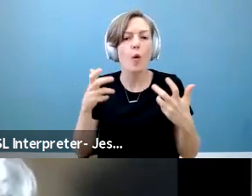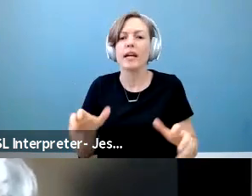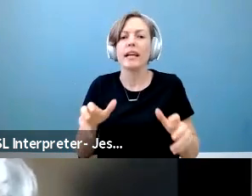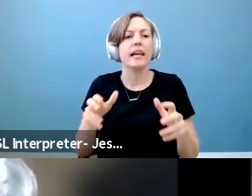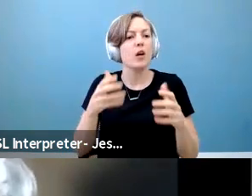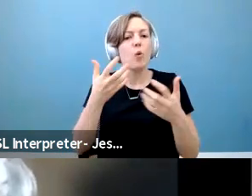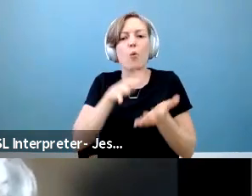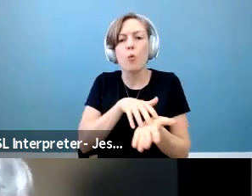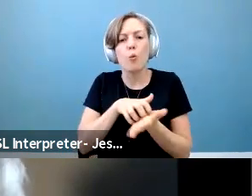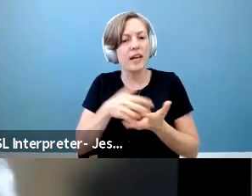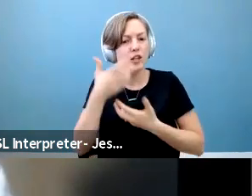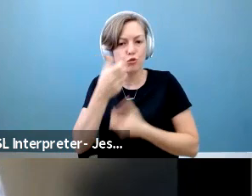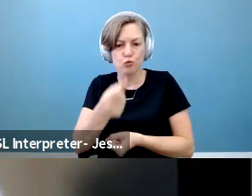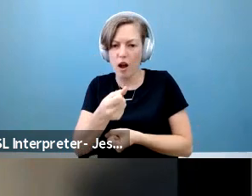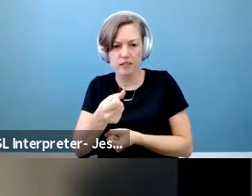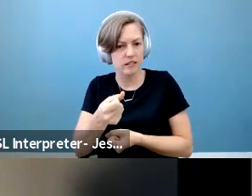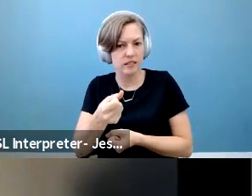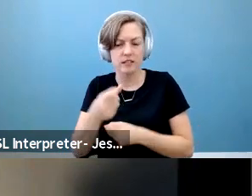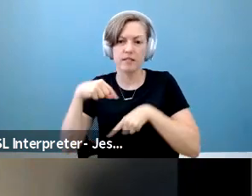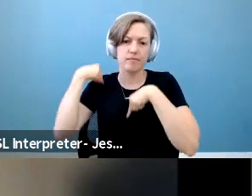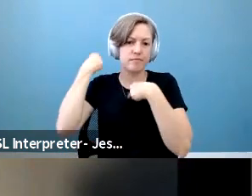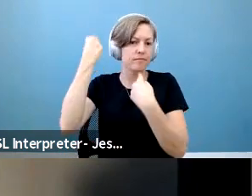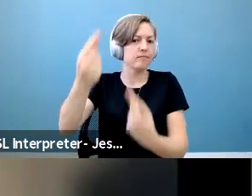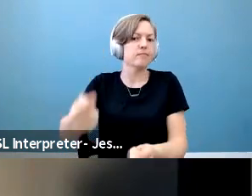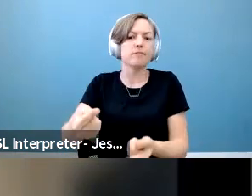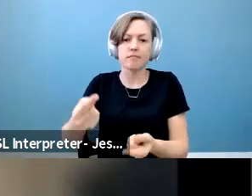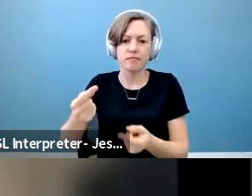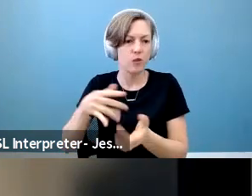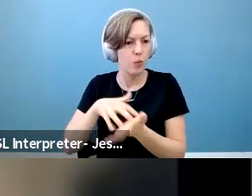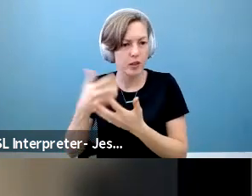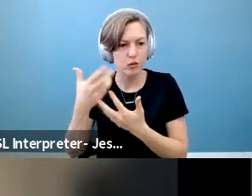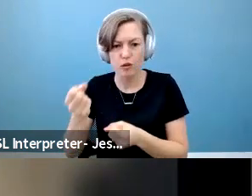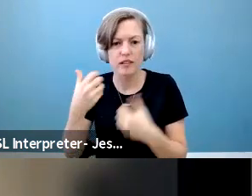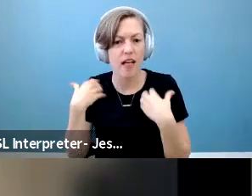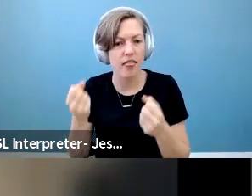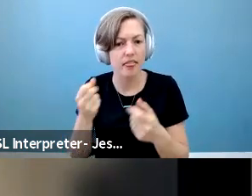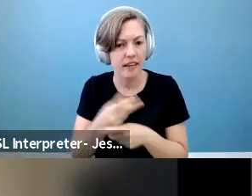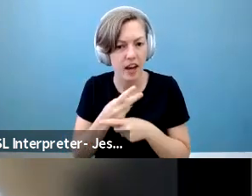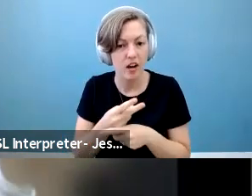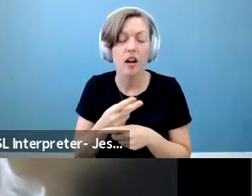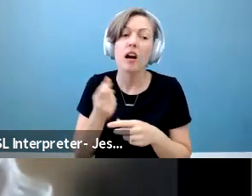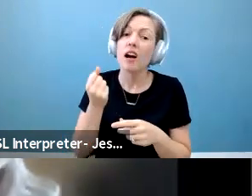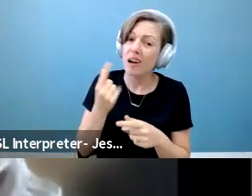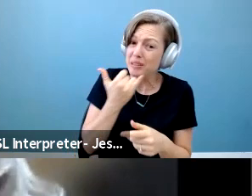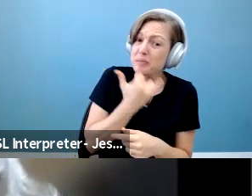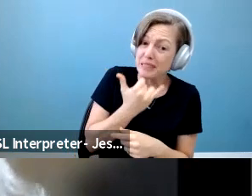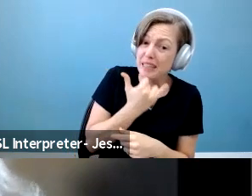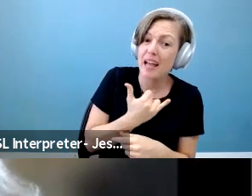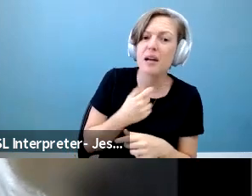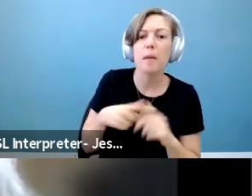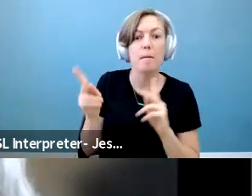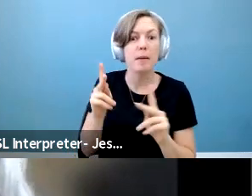healthcare system. You know, while it was a glitch, people went on, you know, forums to